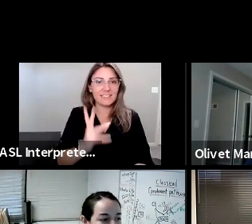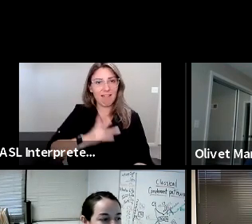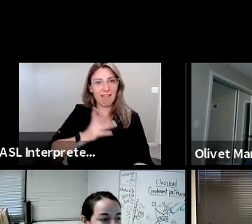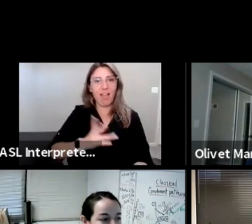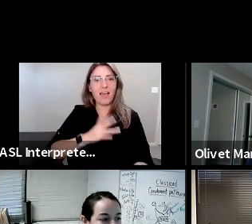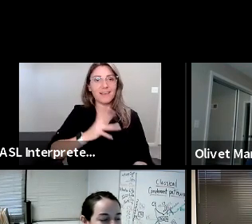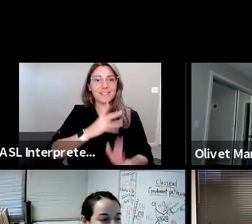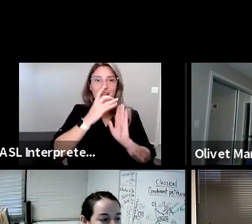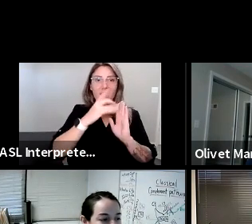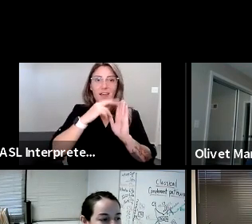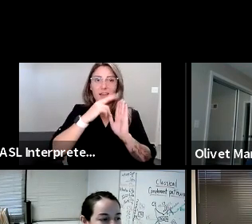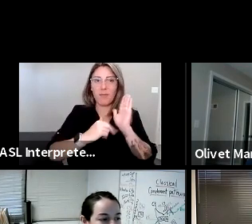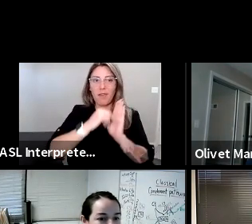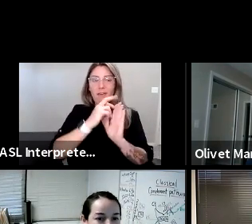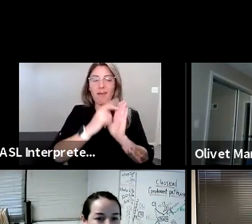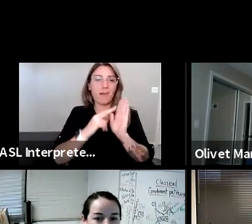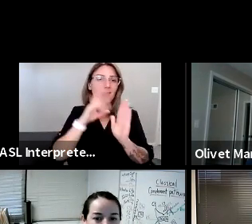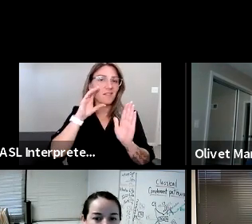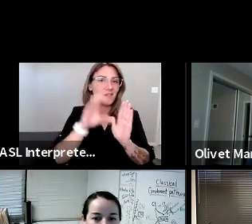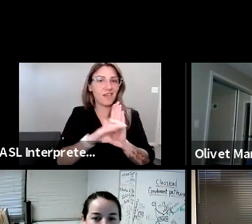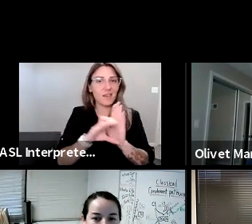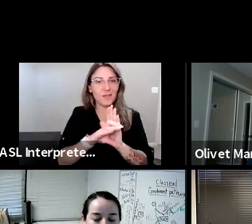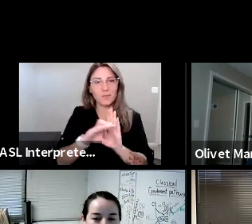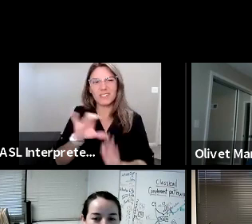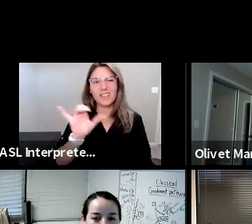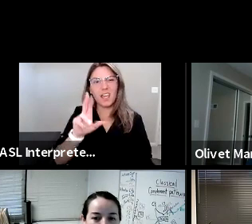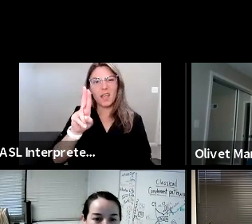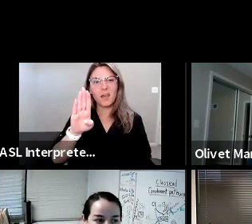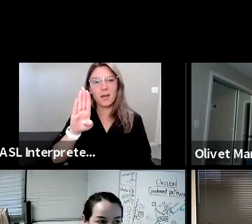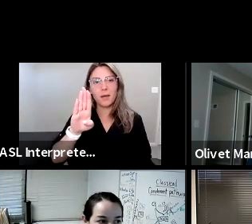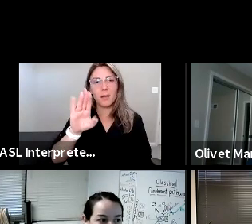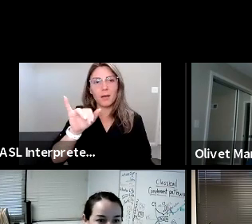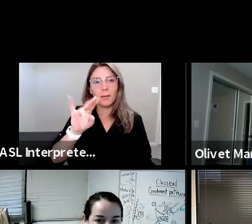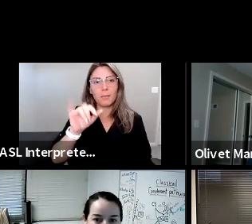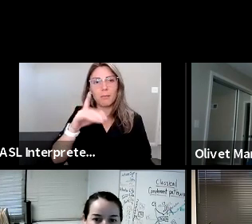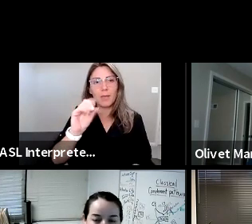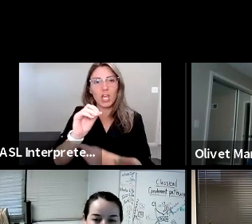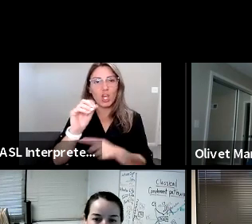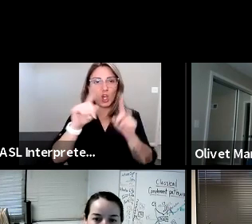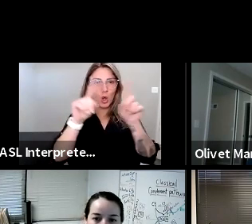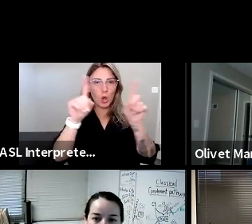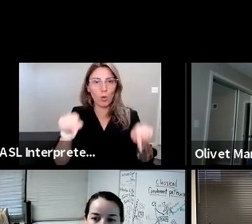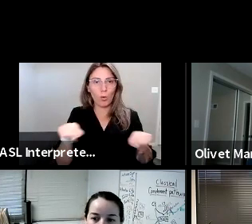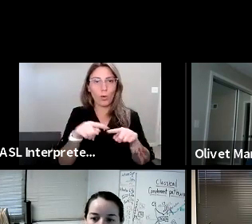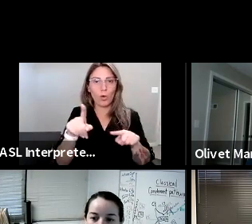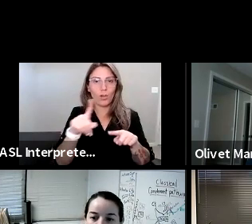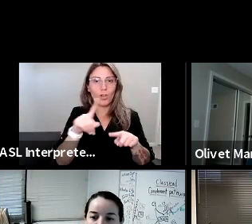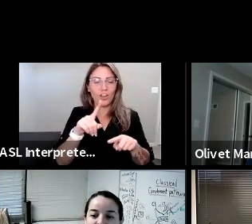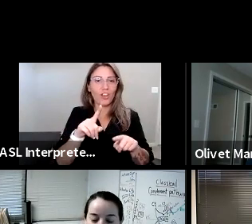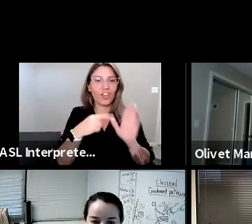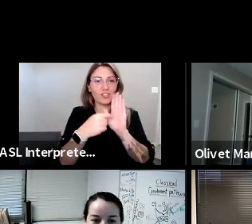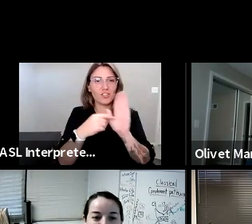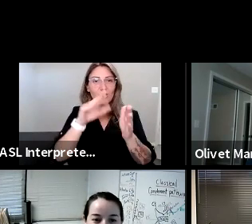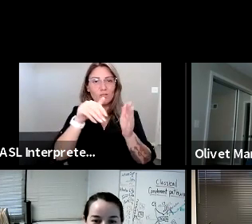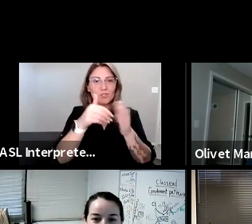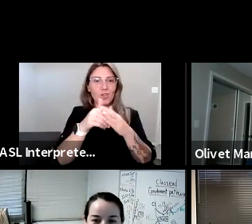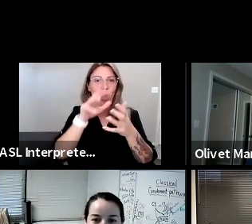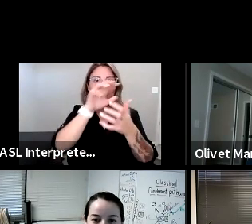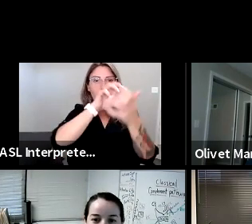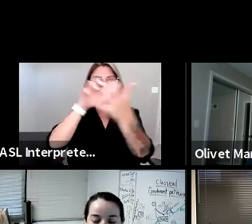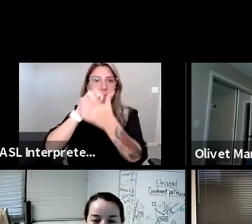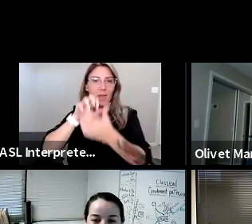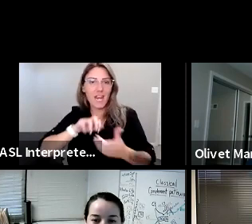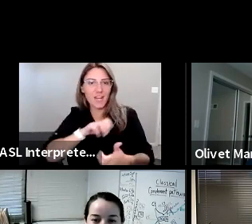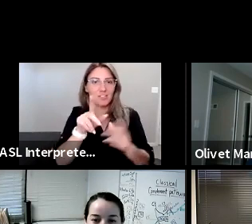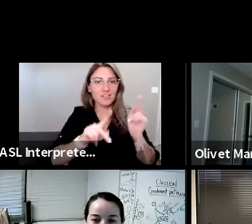image. It almost looks like a bingo card. I'm looking at it right now on my other screen, where it shows all the different combinations you can have of people. So you